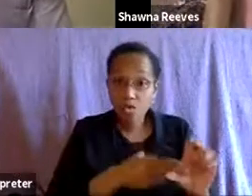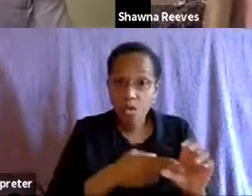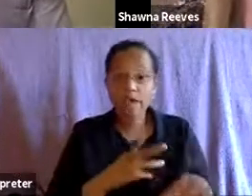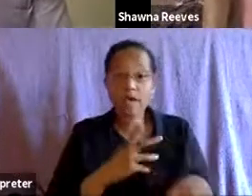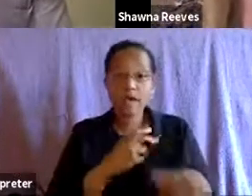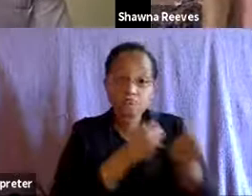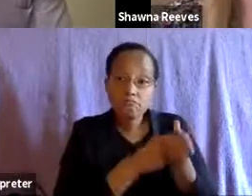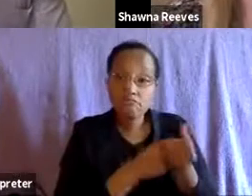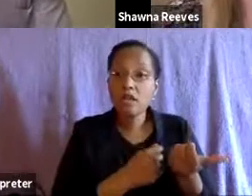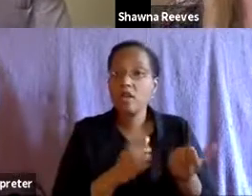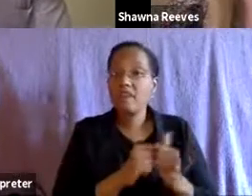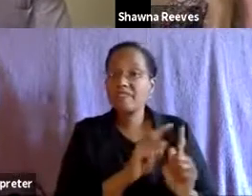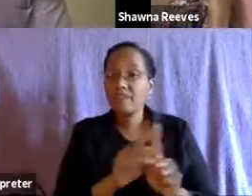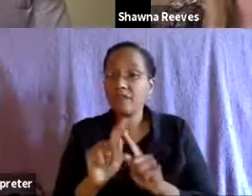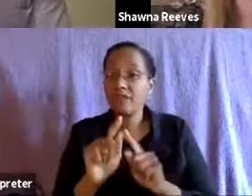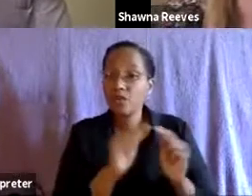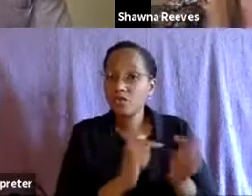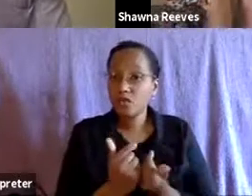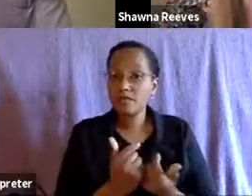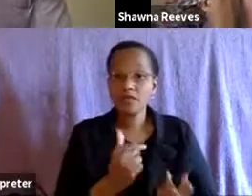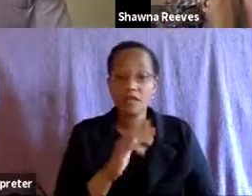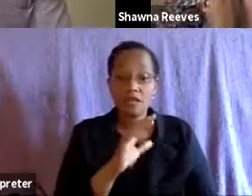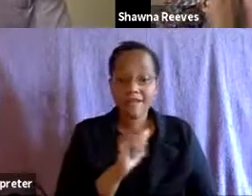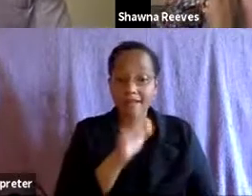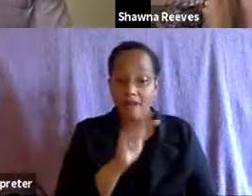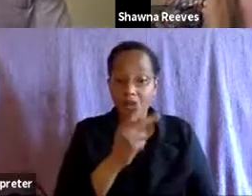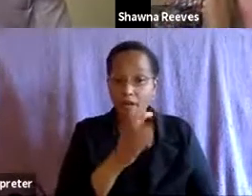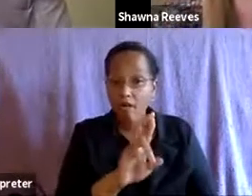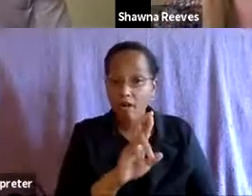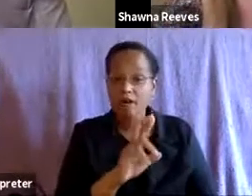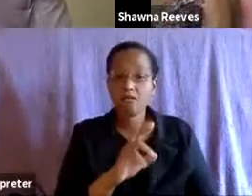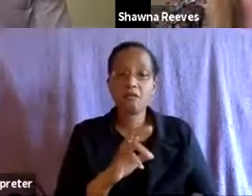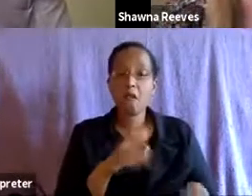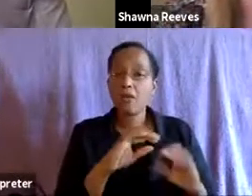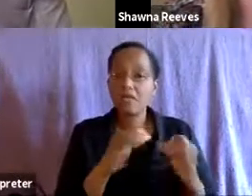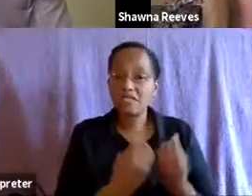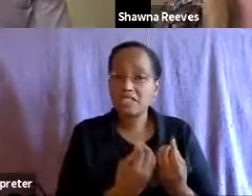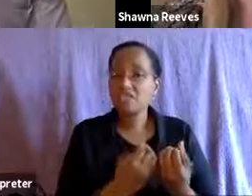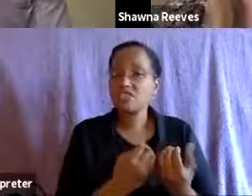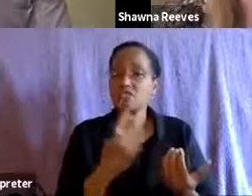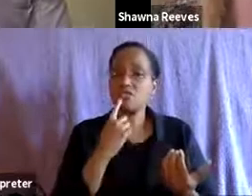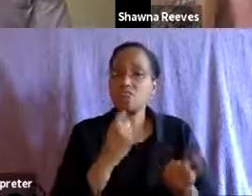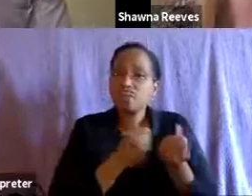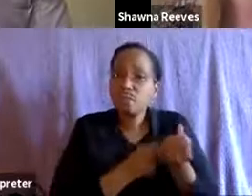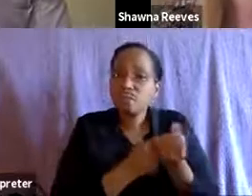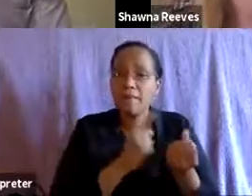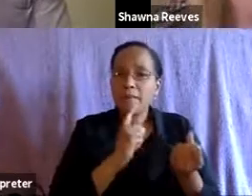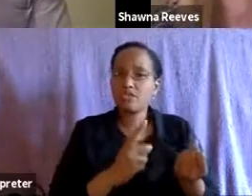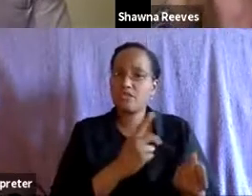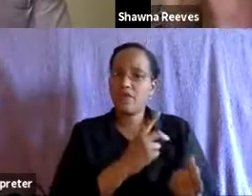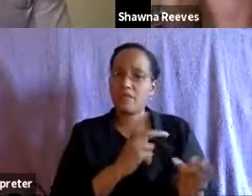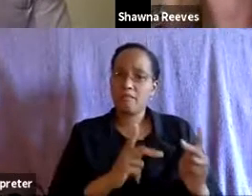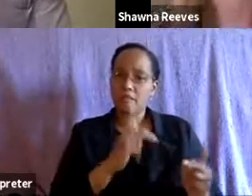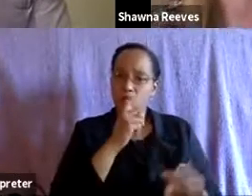Because I do want to give the people on the Zoom a little bit of hope. Mike, are there things that people can get involved in right now,